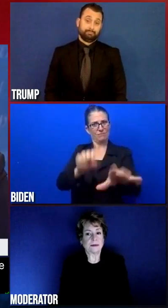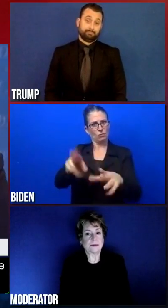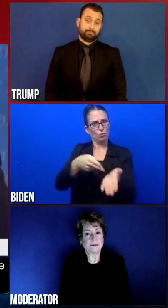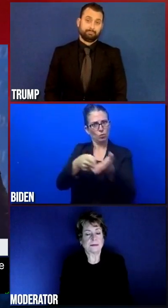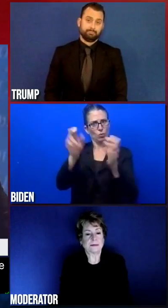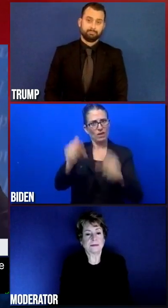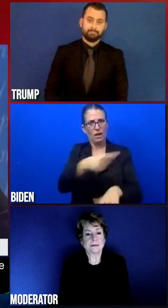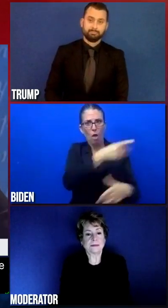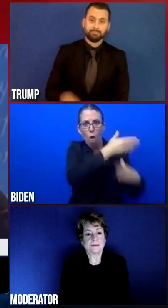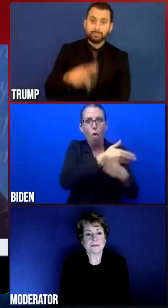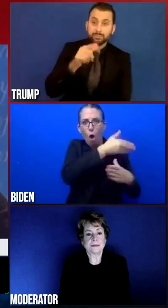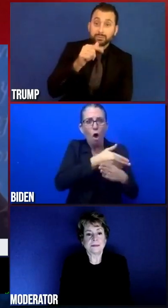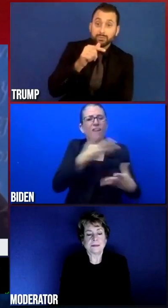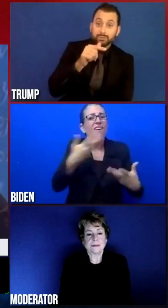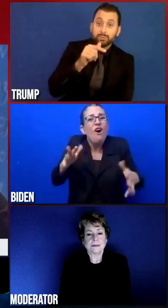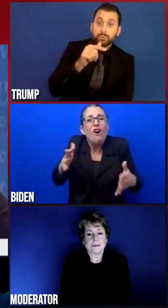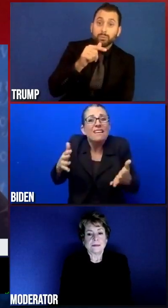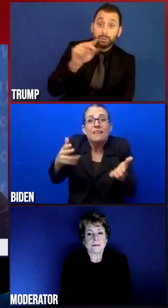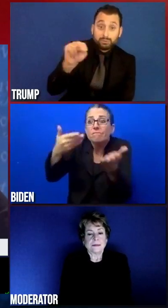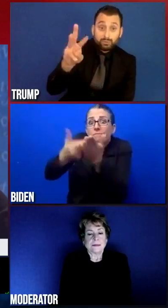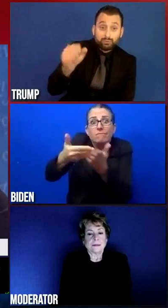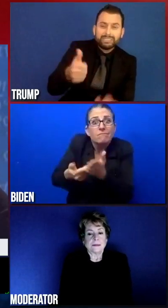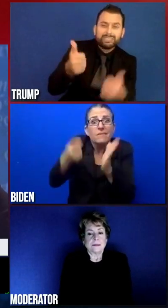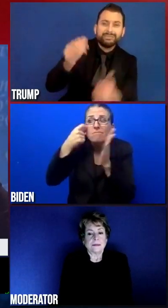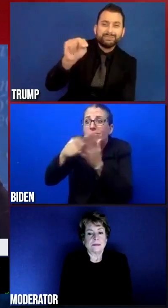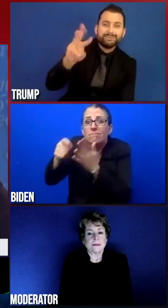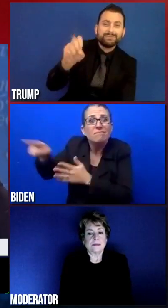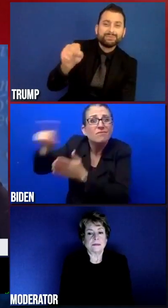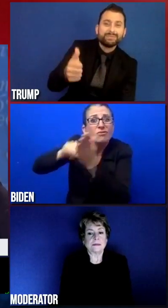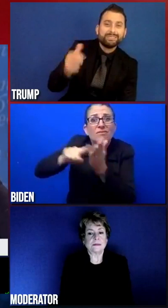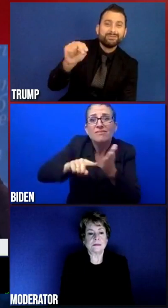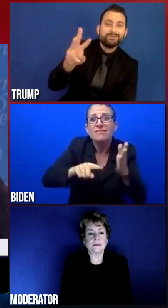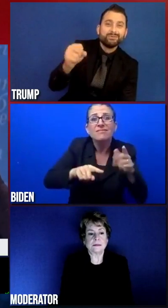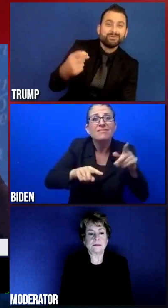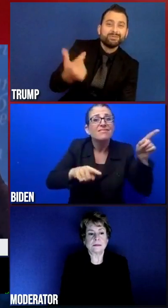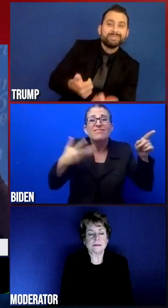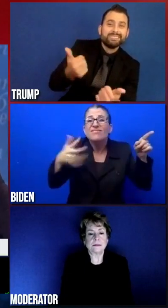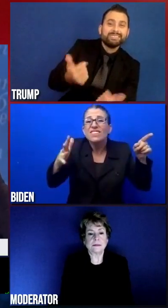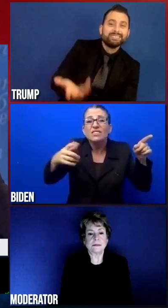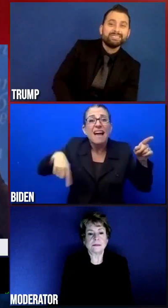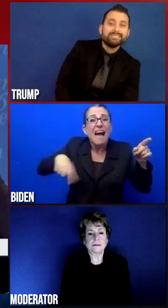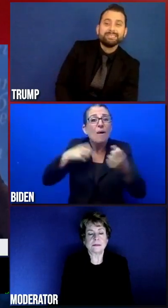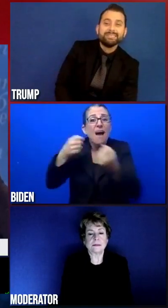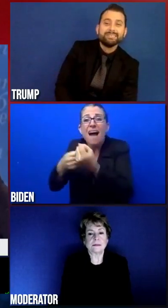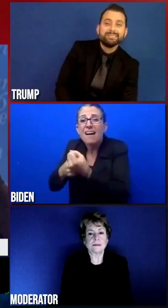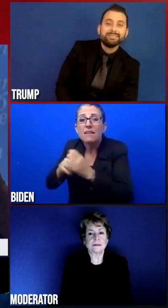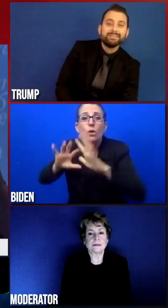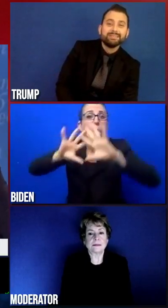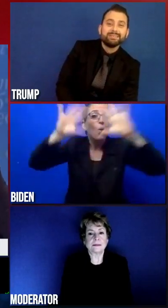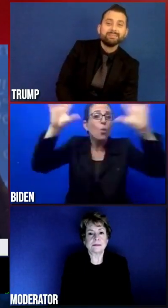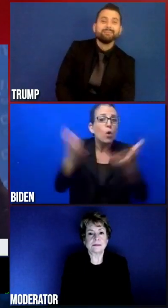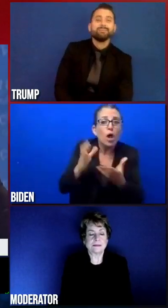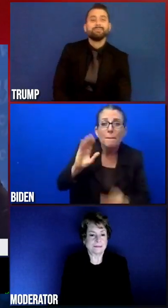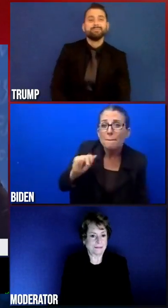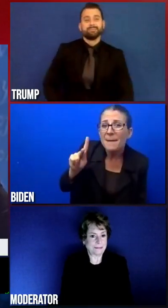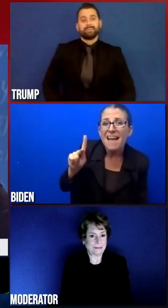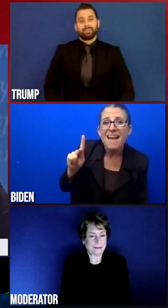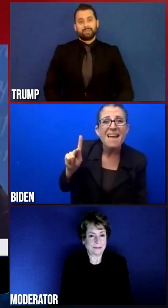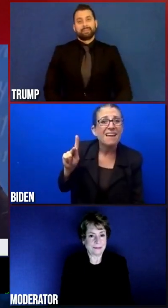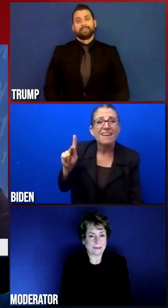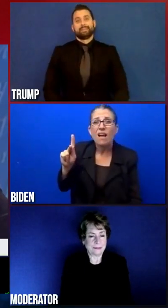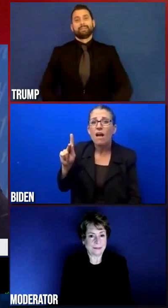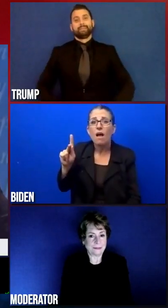Well, by the media, by our allies, by the World Bank. by everyone, has